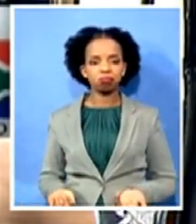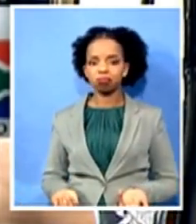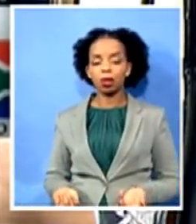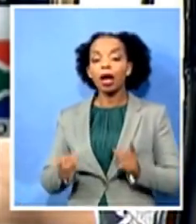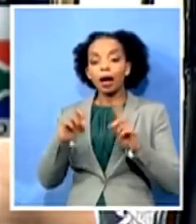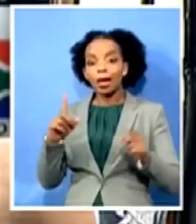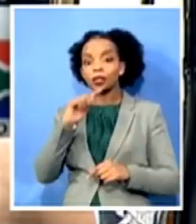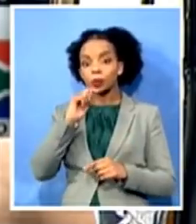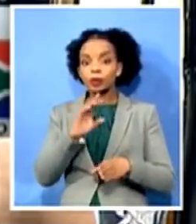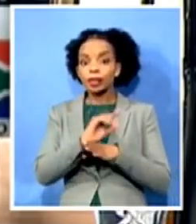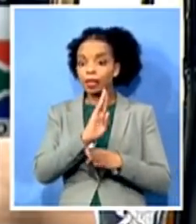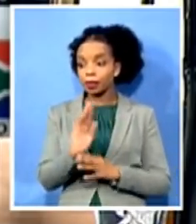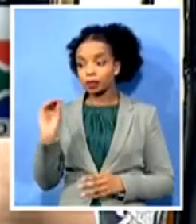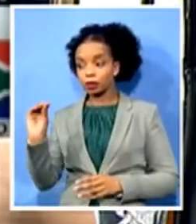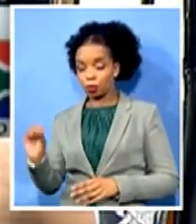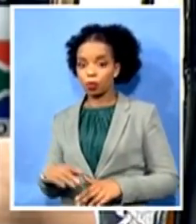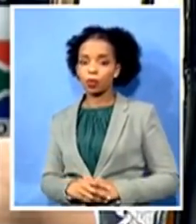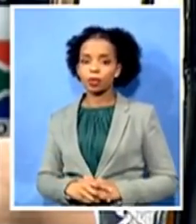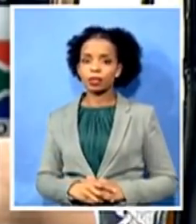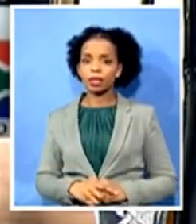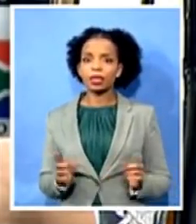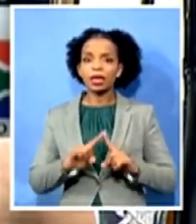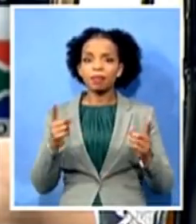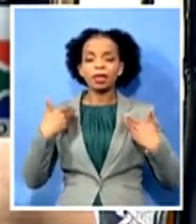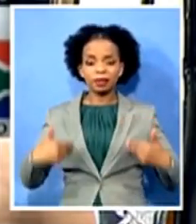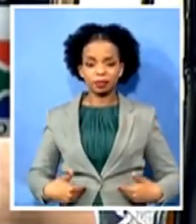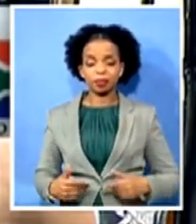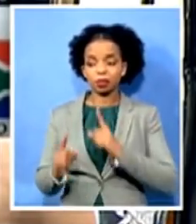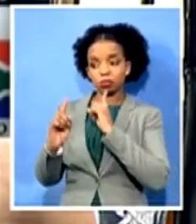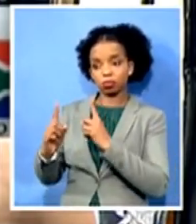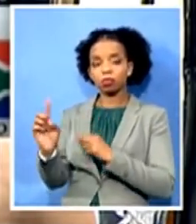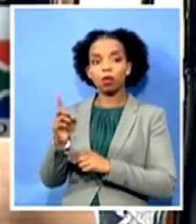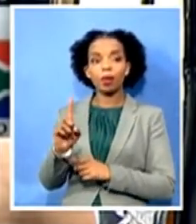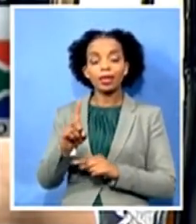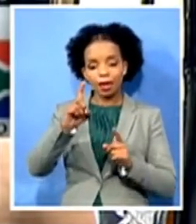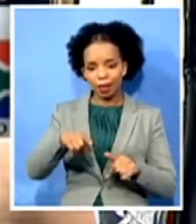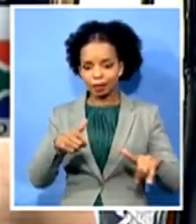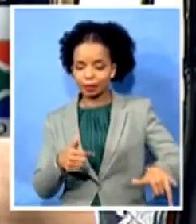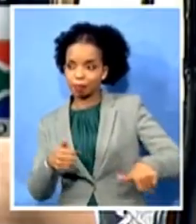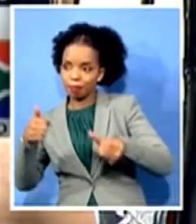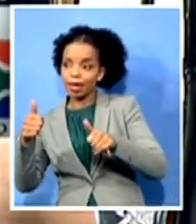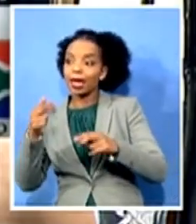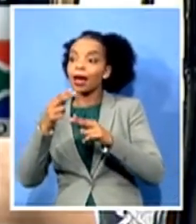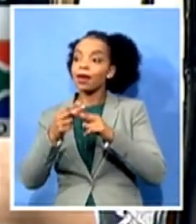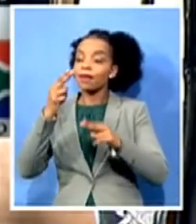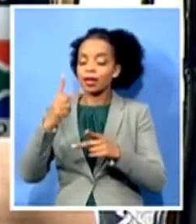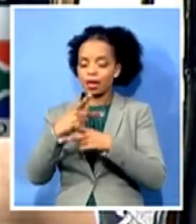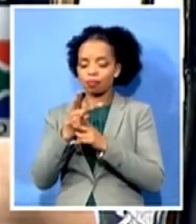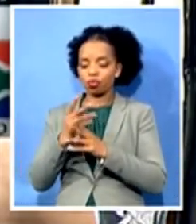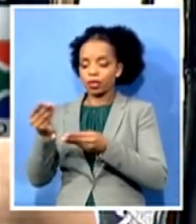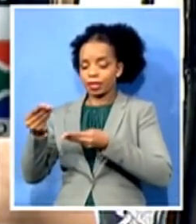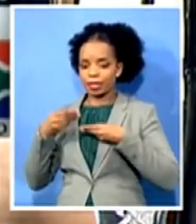back, and when they brought the final product to me, I thought they were able